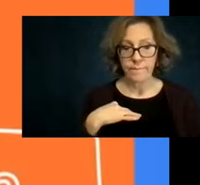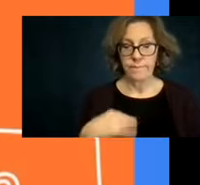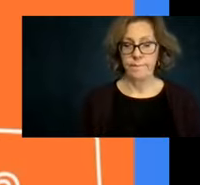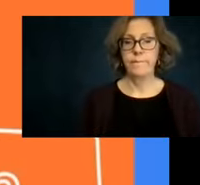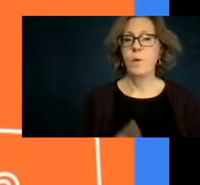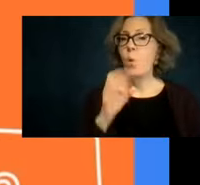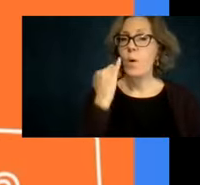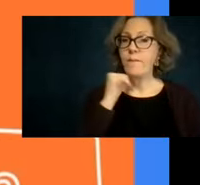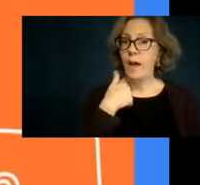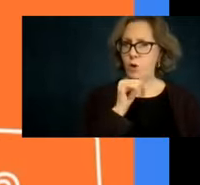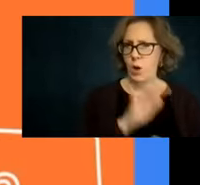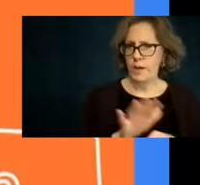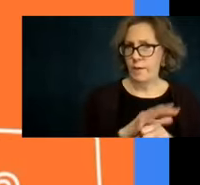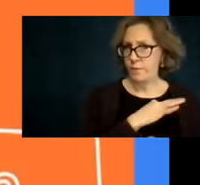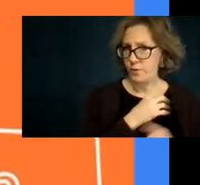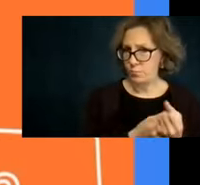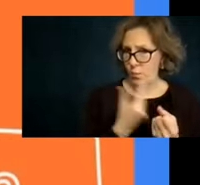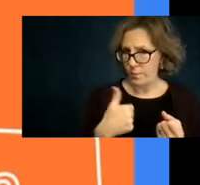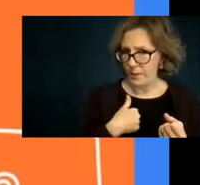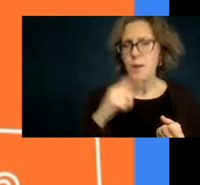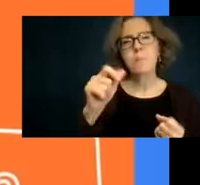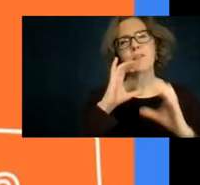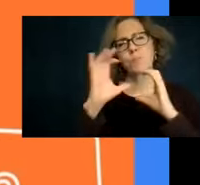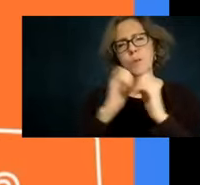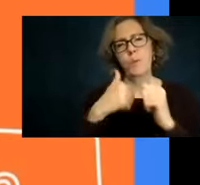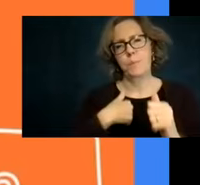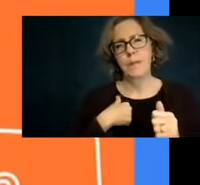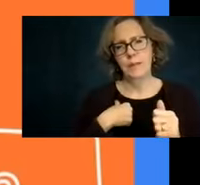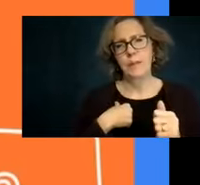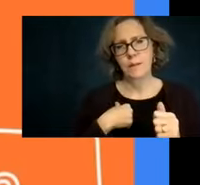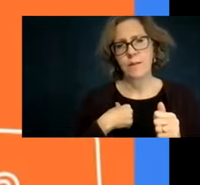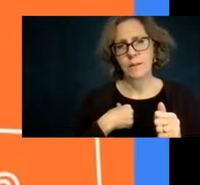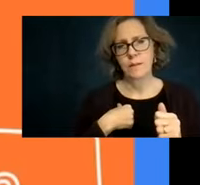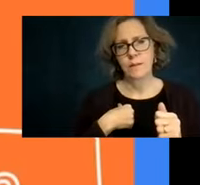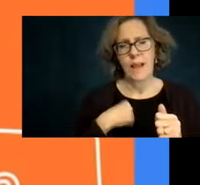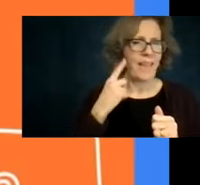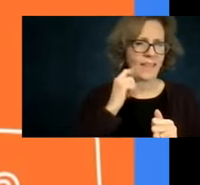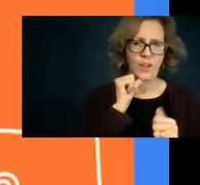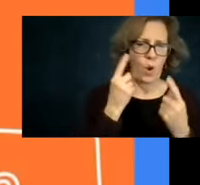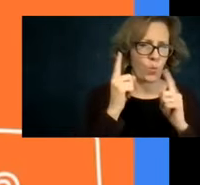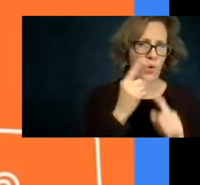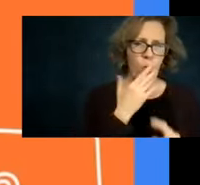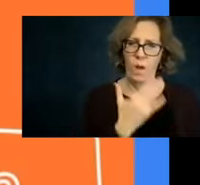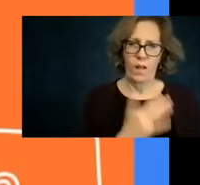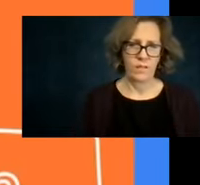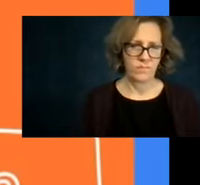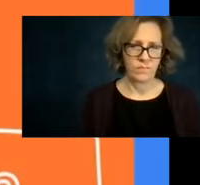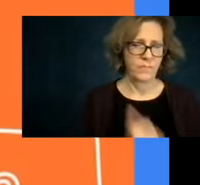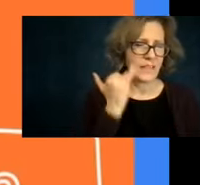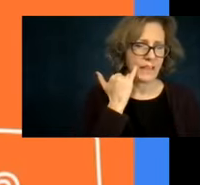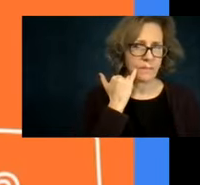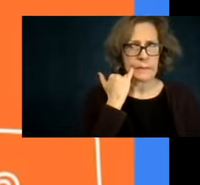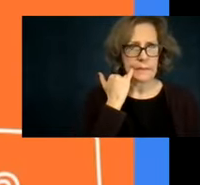supports for me, you need to communicate something like that to me. And I don't think it works well when there's a lack of